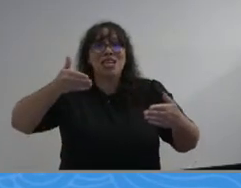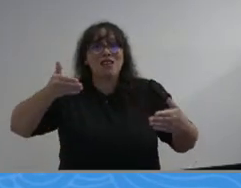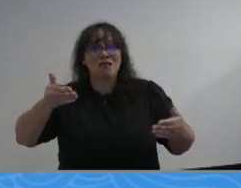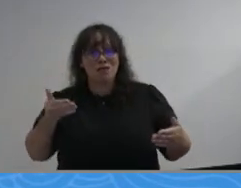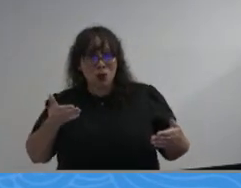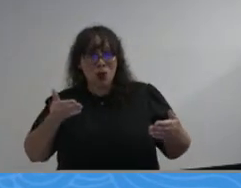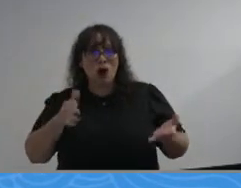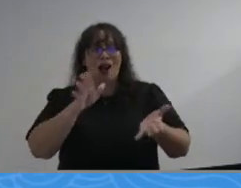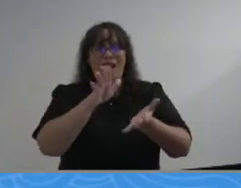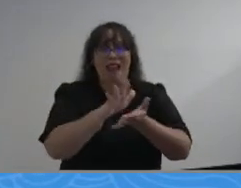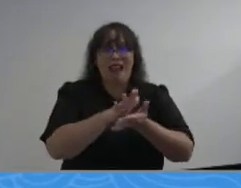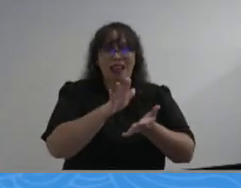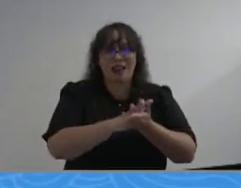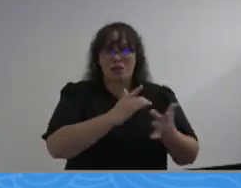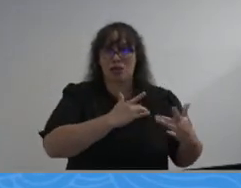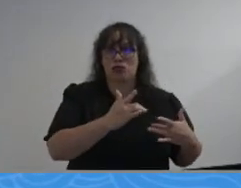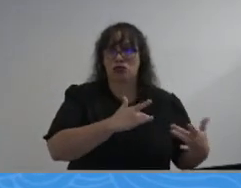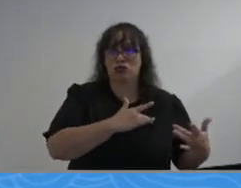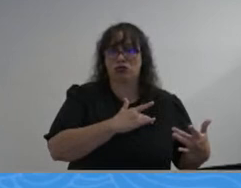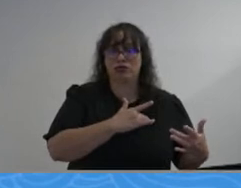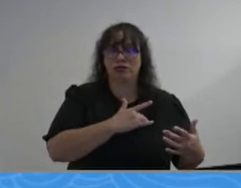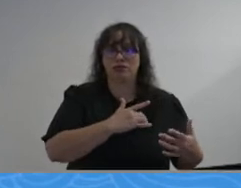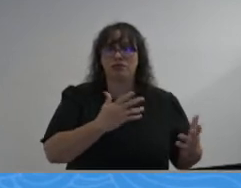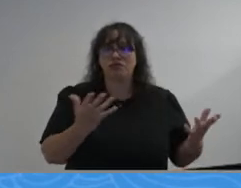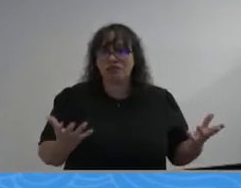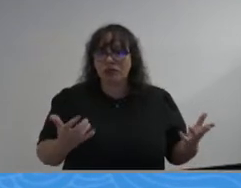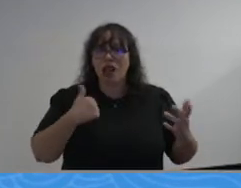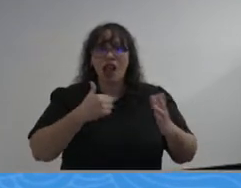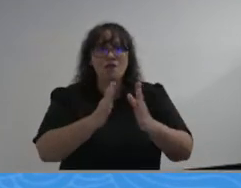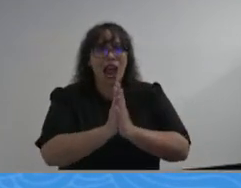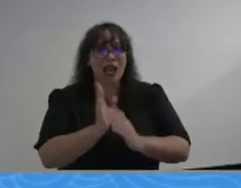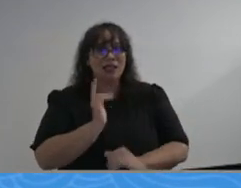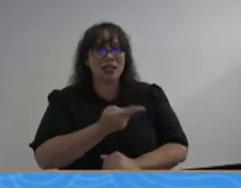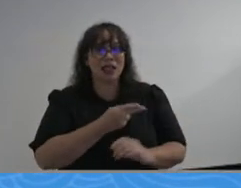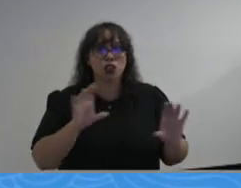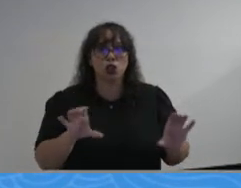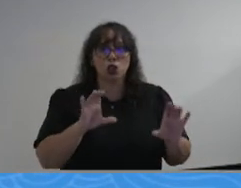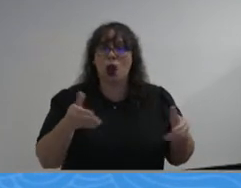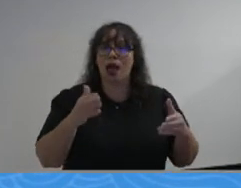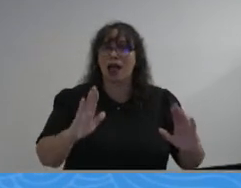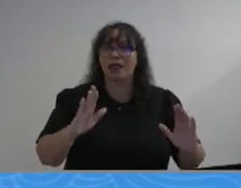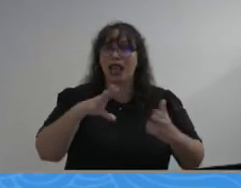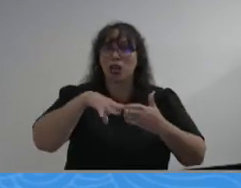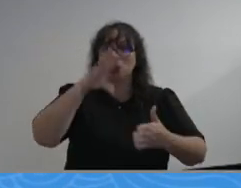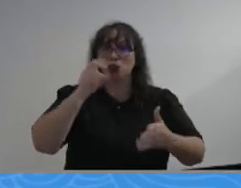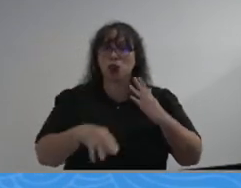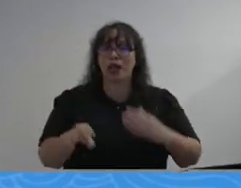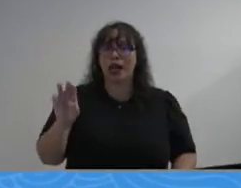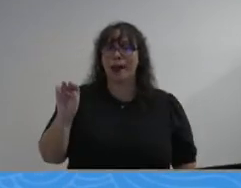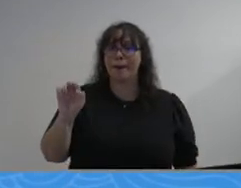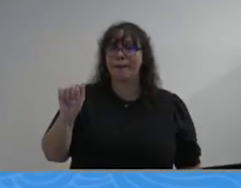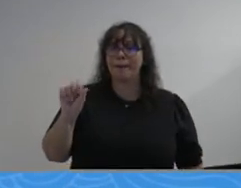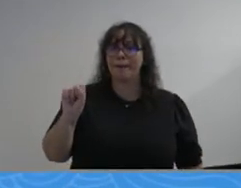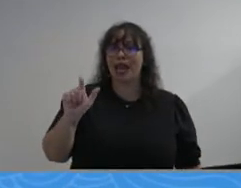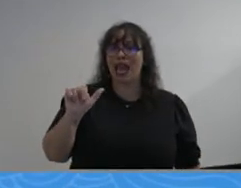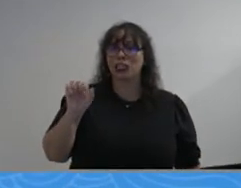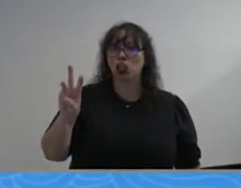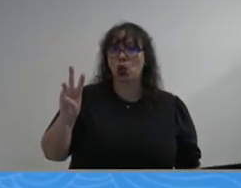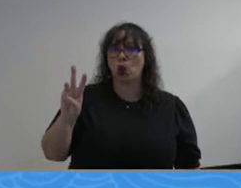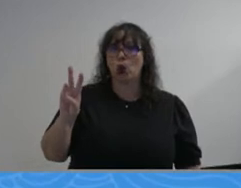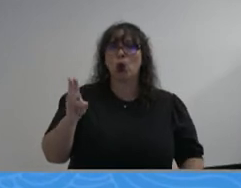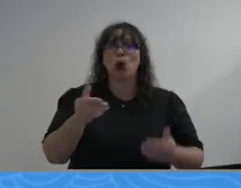place their academic concerns. In short, what I'm asking for us to do is to allow students to Maslow before they